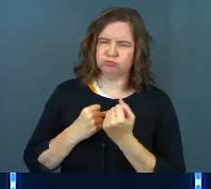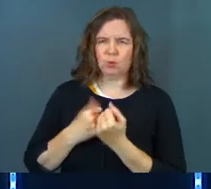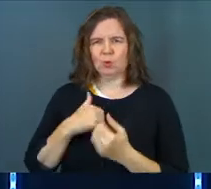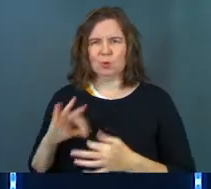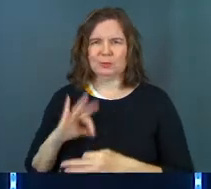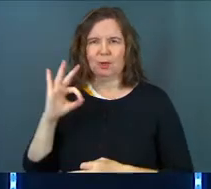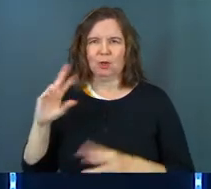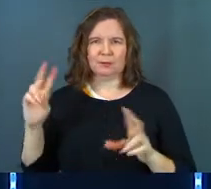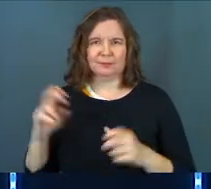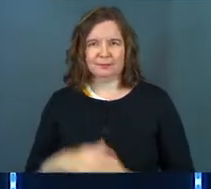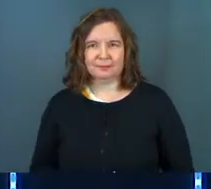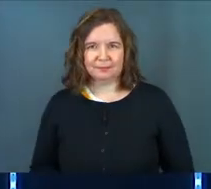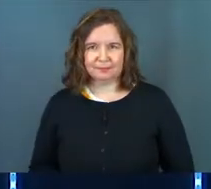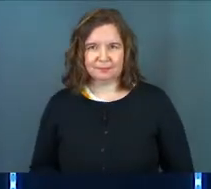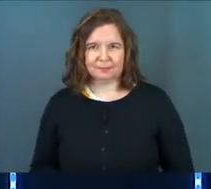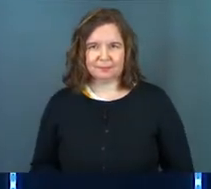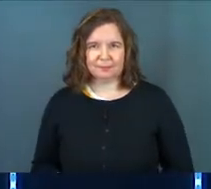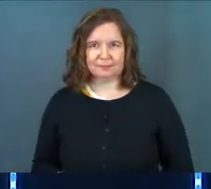you in spirit.